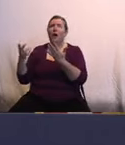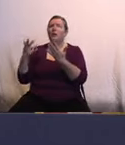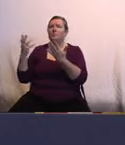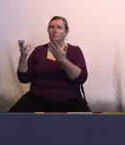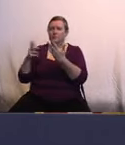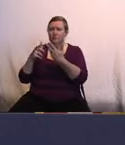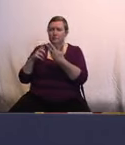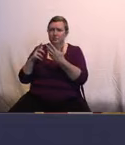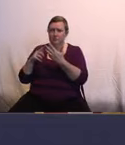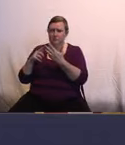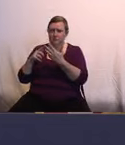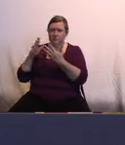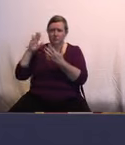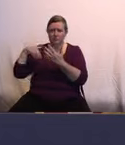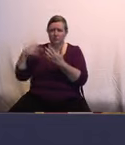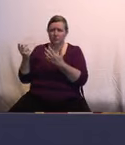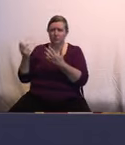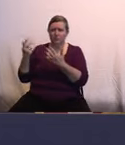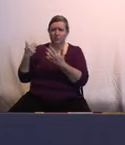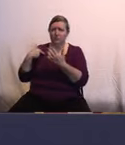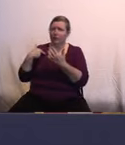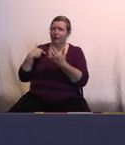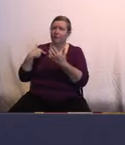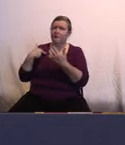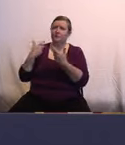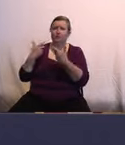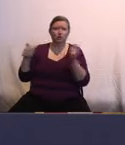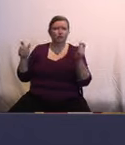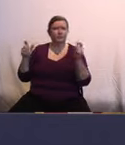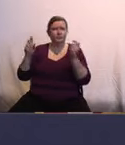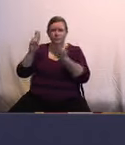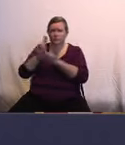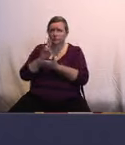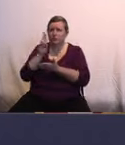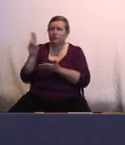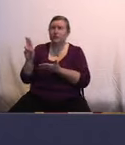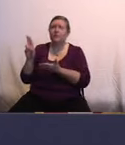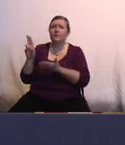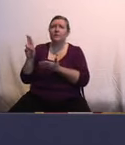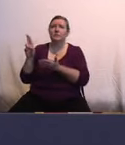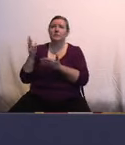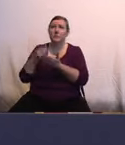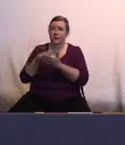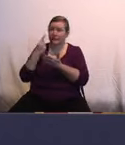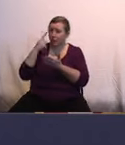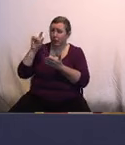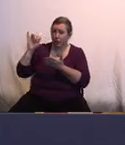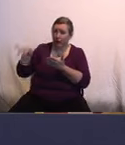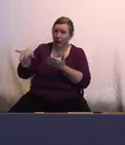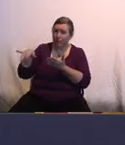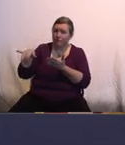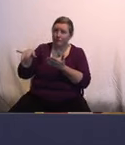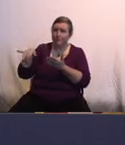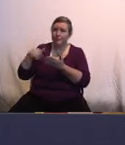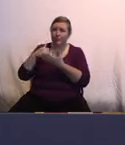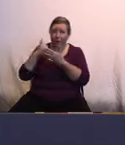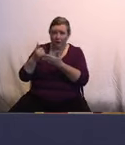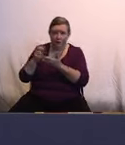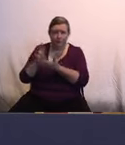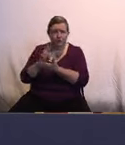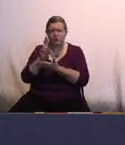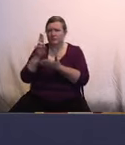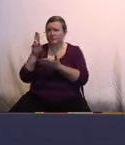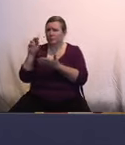state's largest university review how it spends sports versus academic money? And you've spoken a lot about lowering property taxes. A large portion